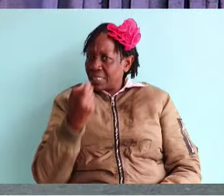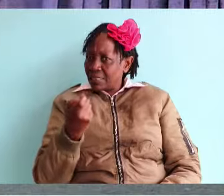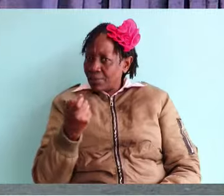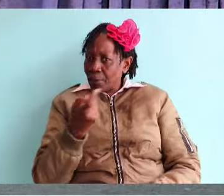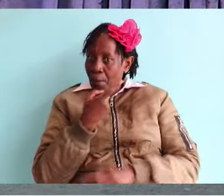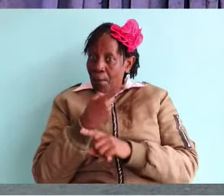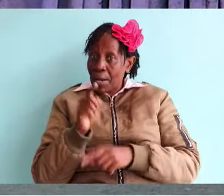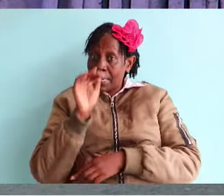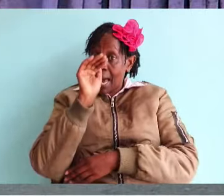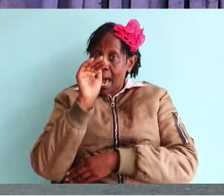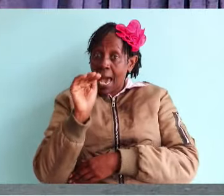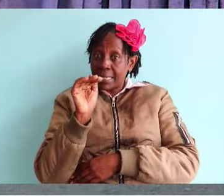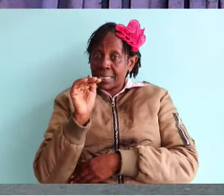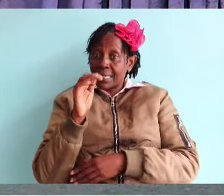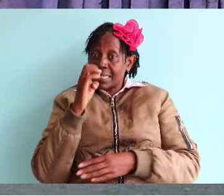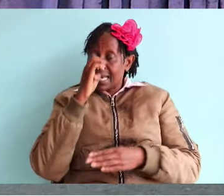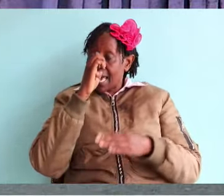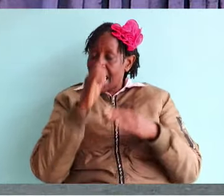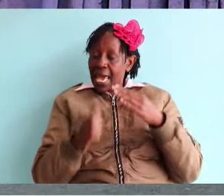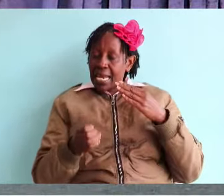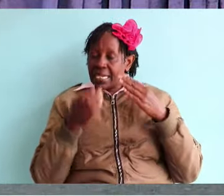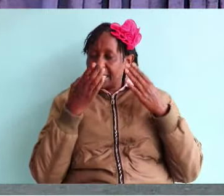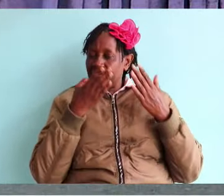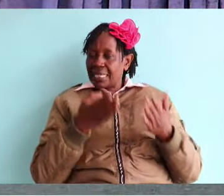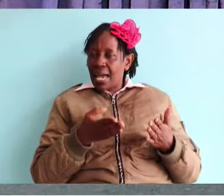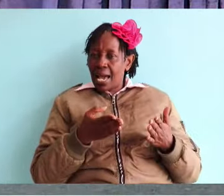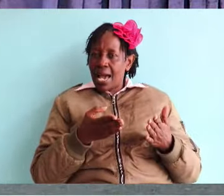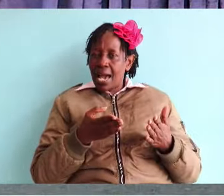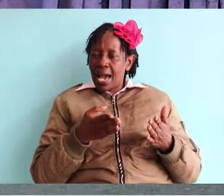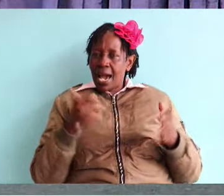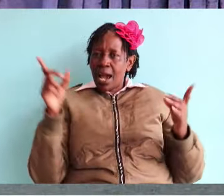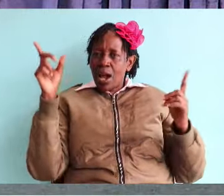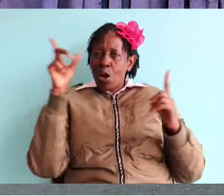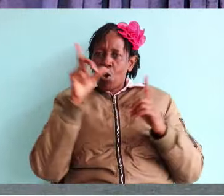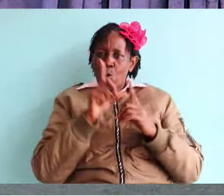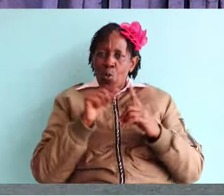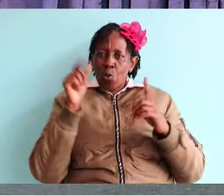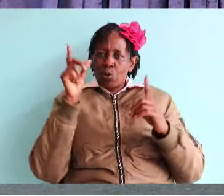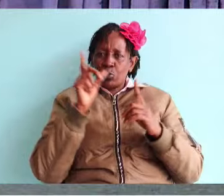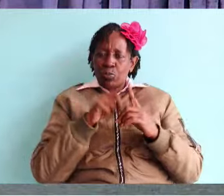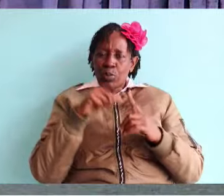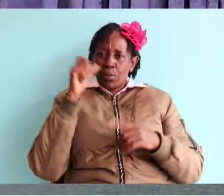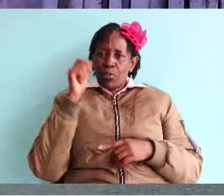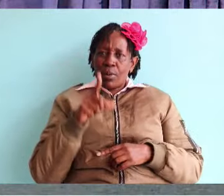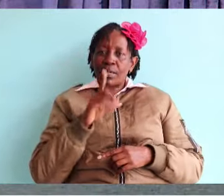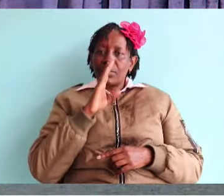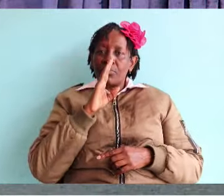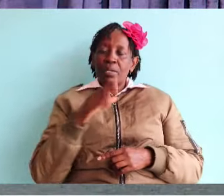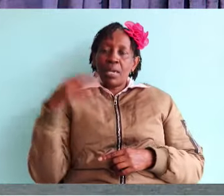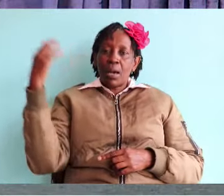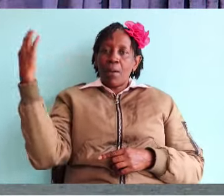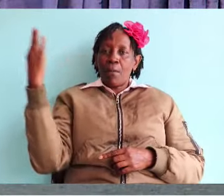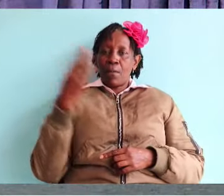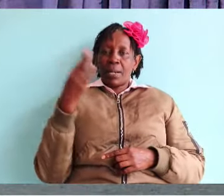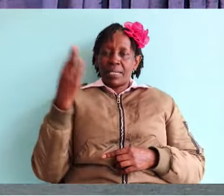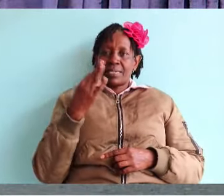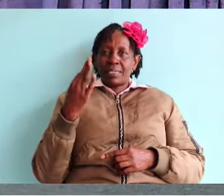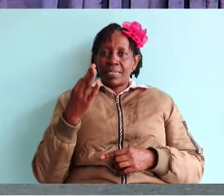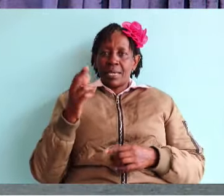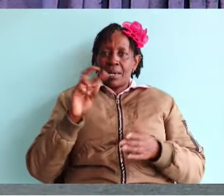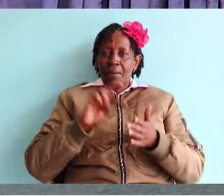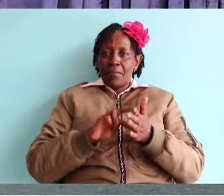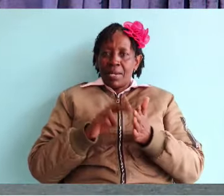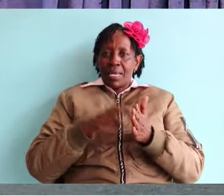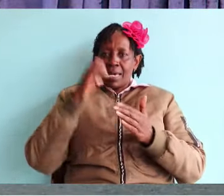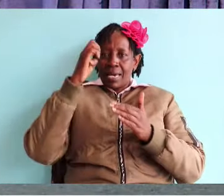is it yet the end? The gospel must get to the end of the world, and then the end will come until